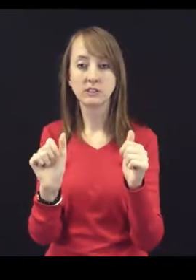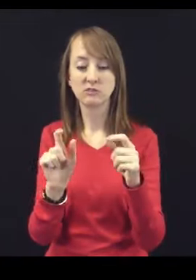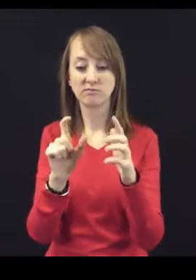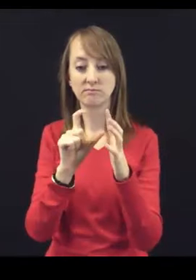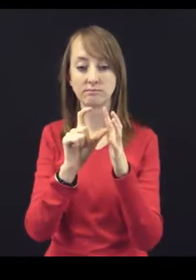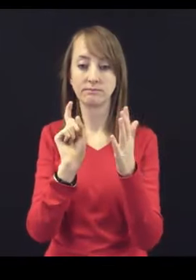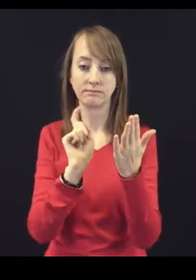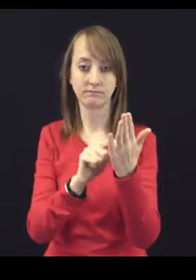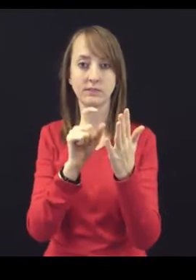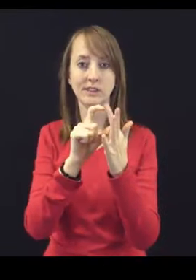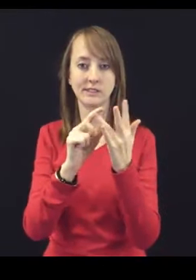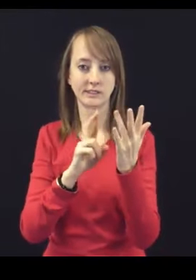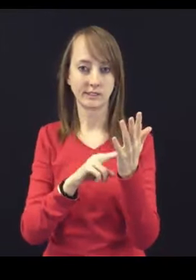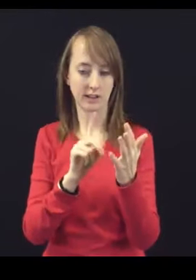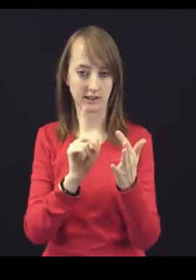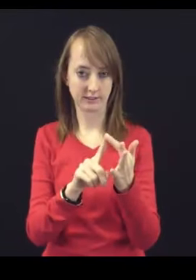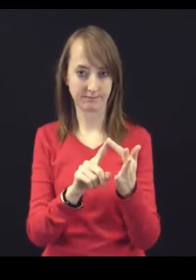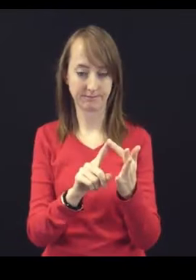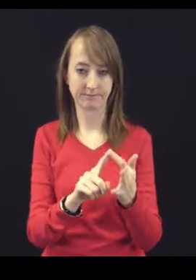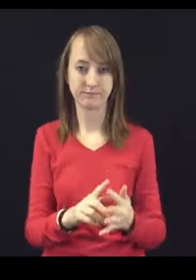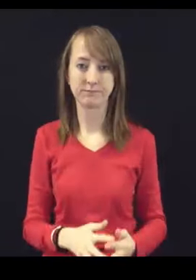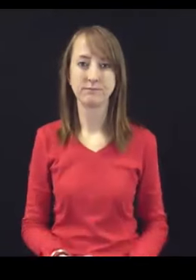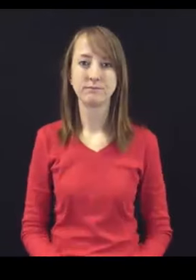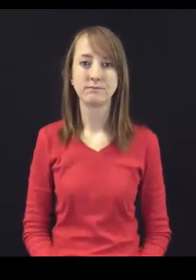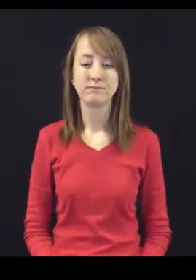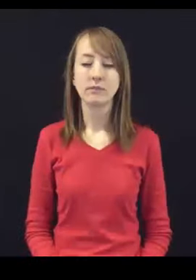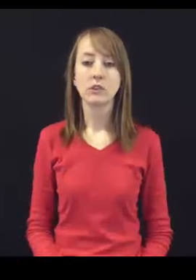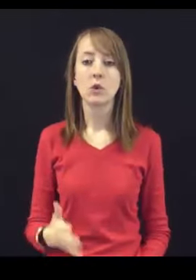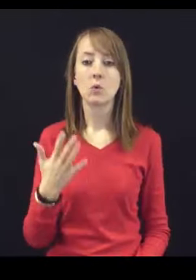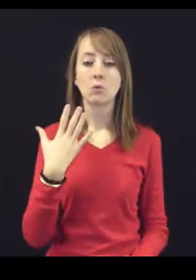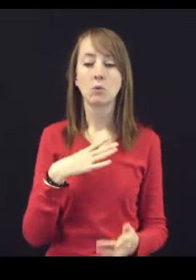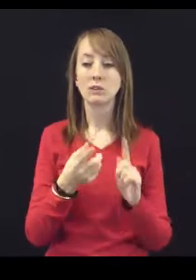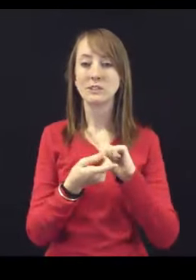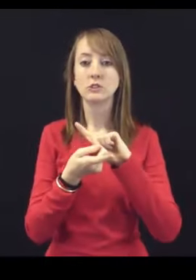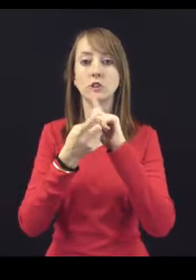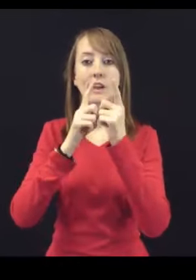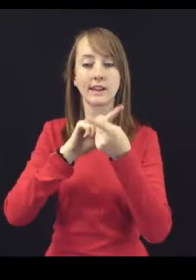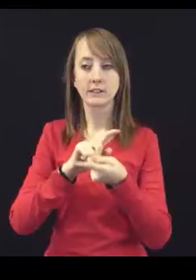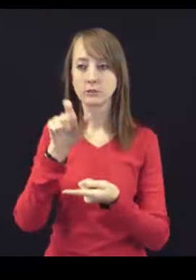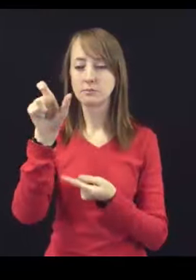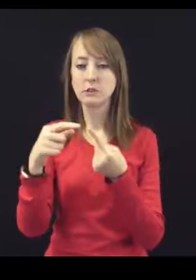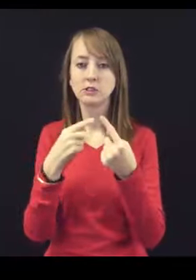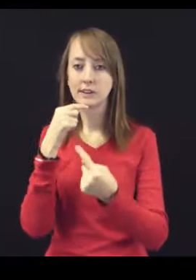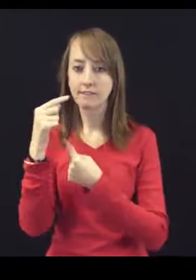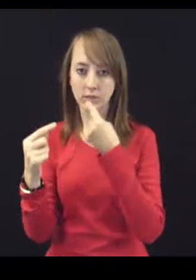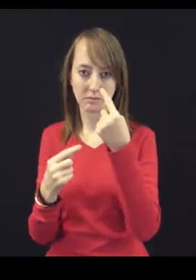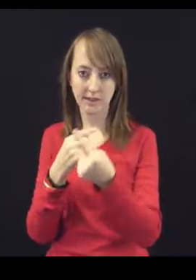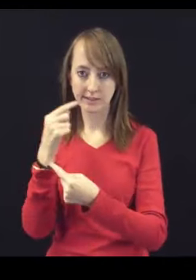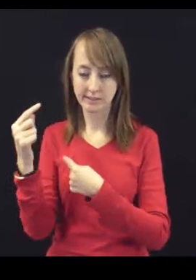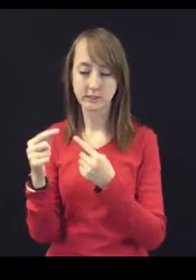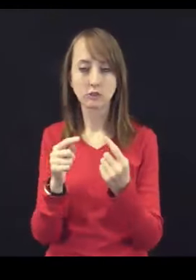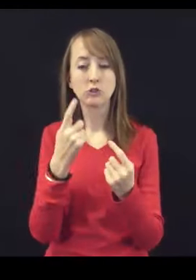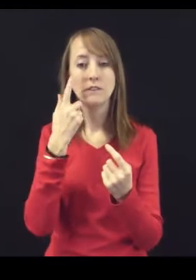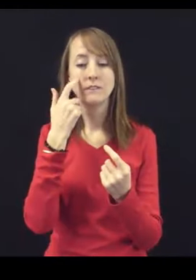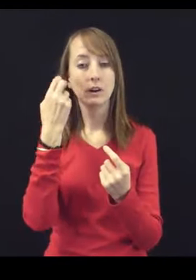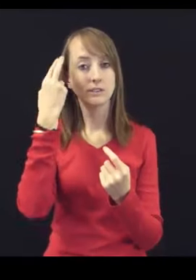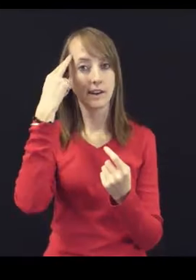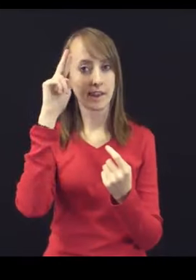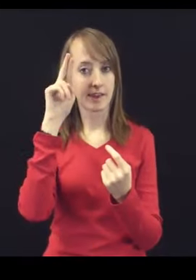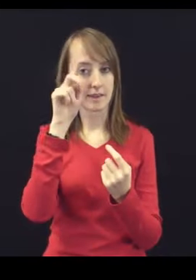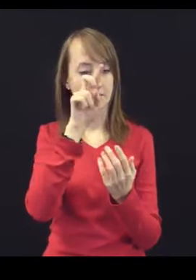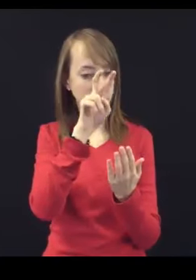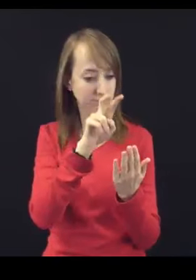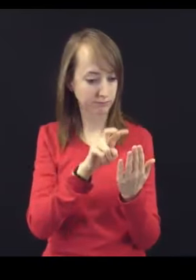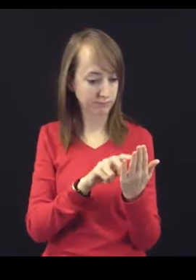If a field you're interested in for this contact, their job title for example, isn't visible, then tap on the green plus button next to the